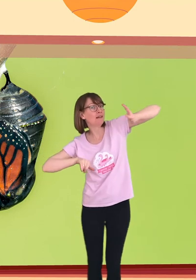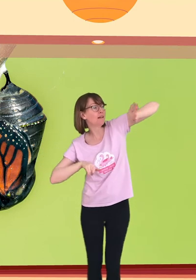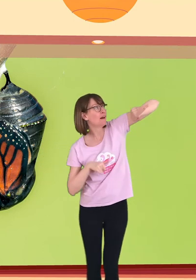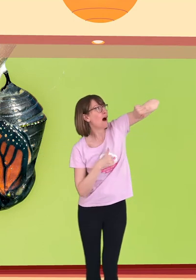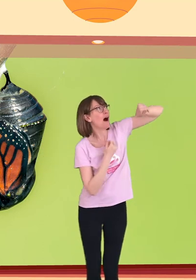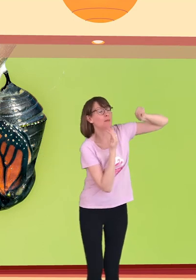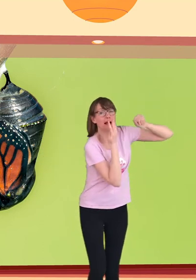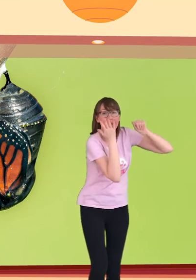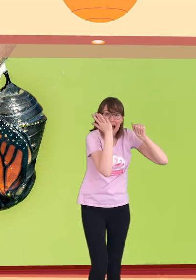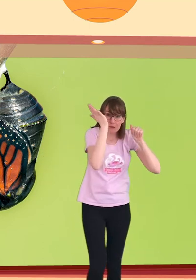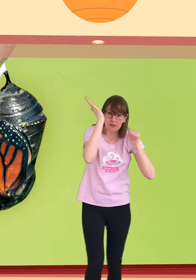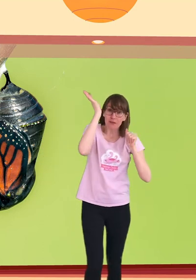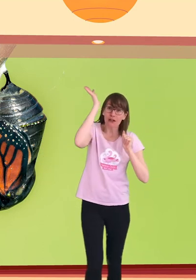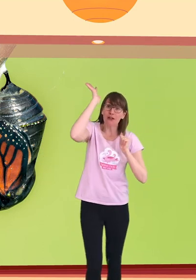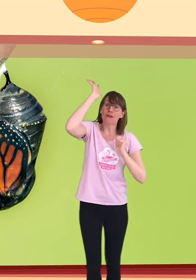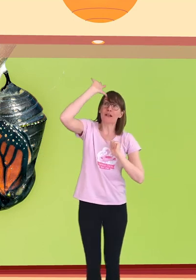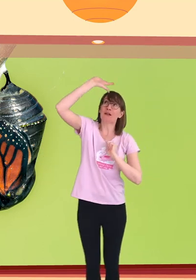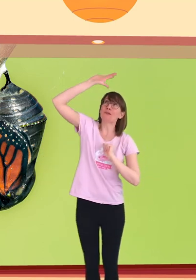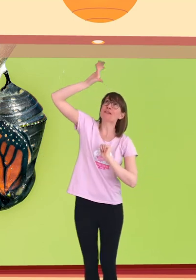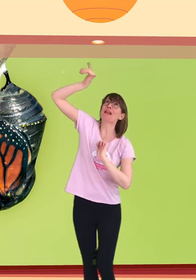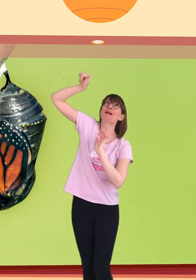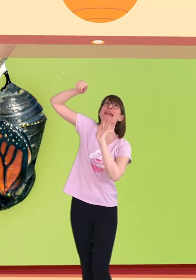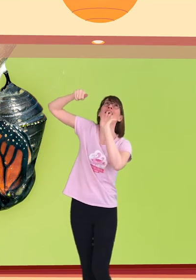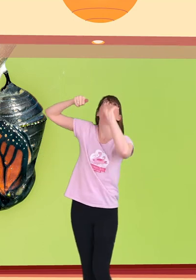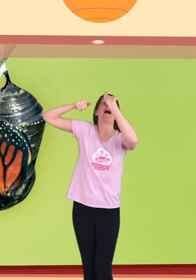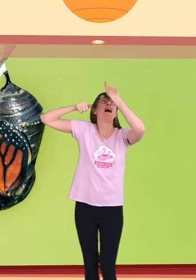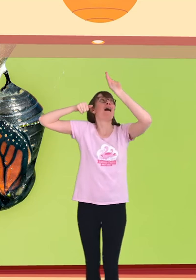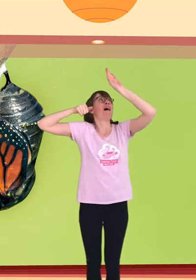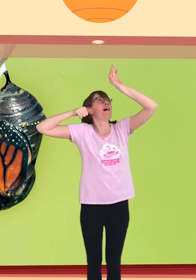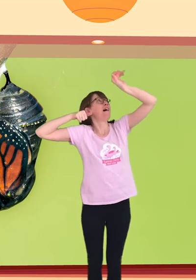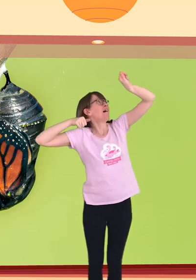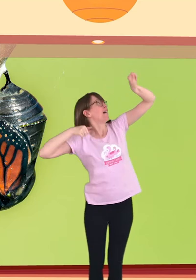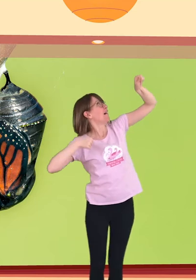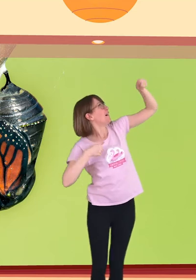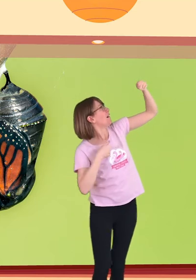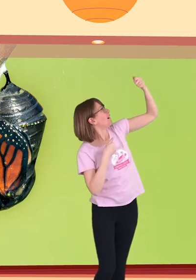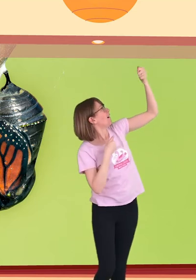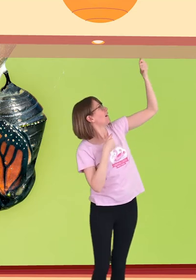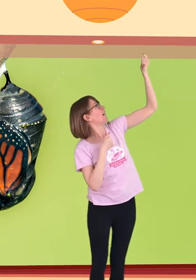bigger. And we're coming out of the cocoon slowly.